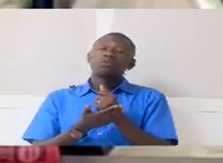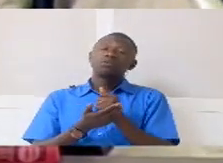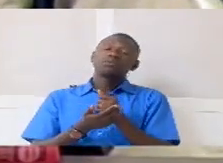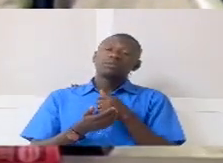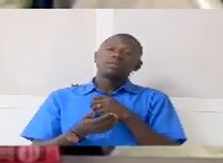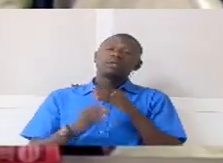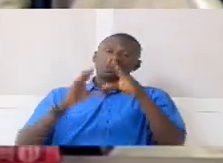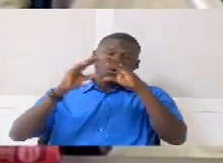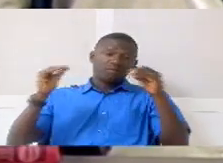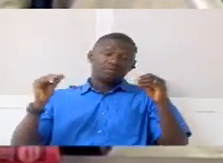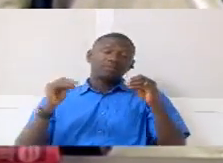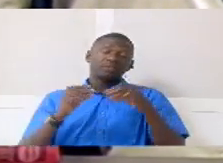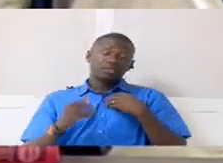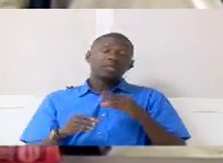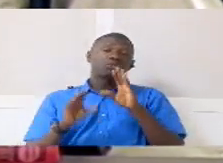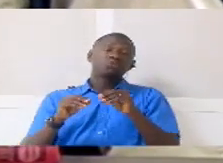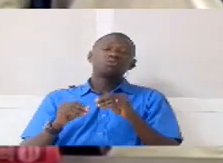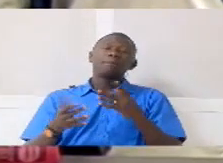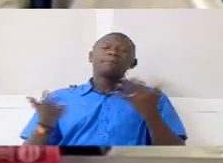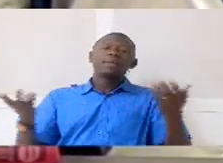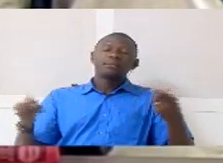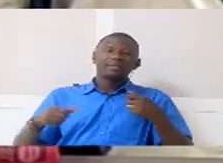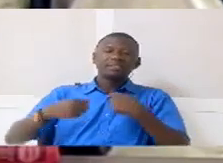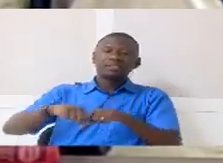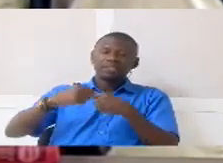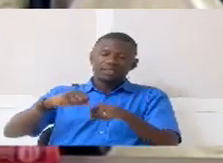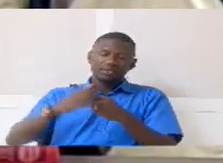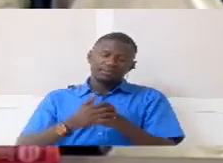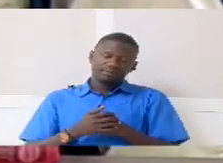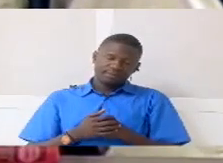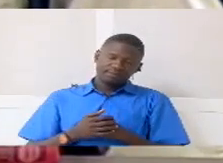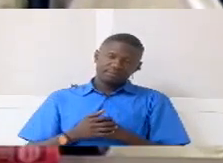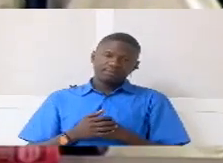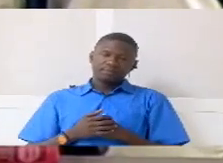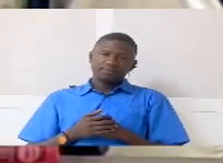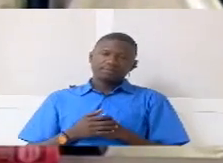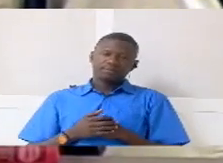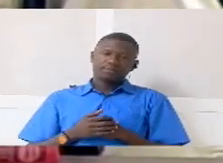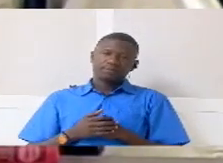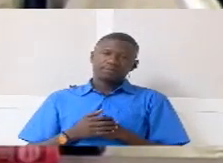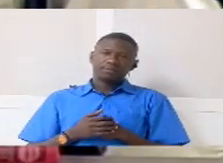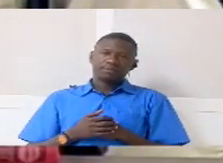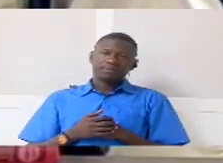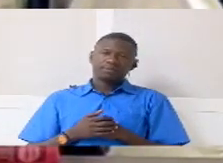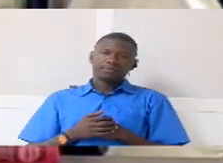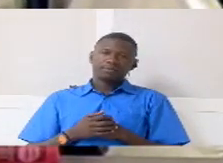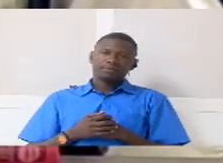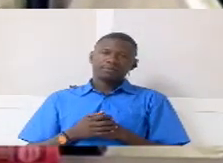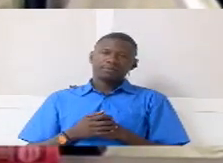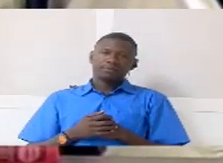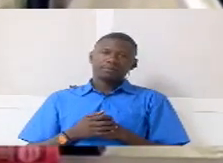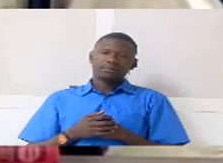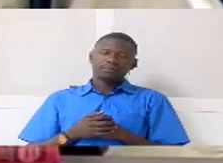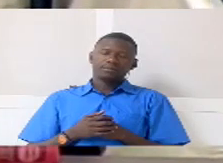they were going along a VSO, British Franco, a charity organization, Gambia Konunjano, voluntary service